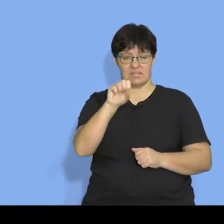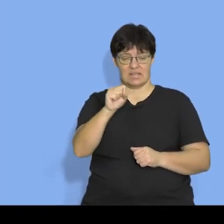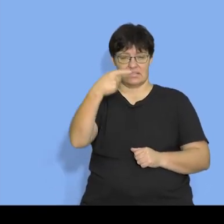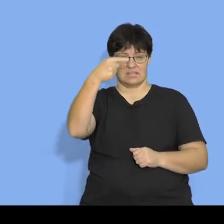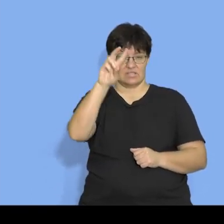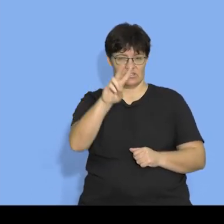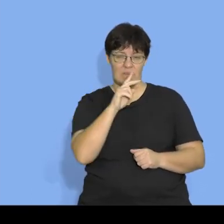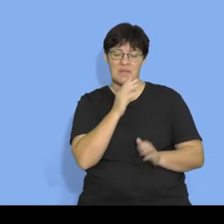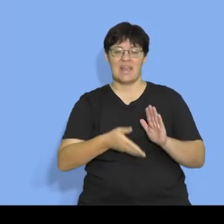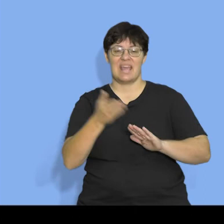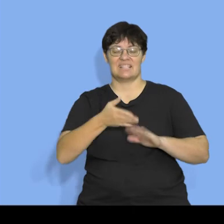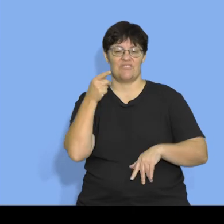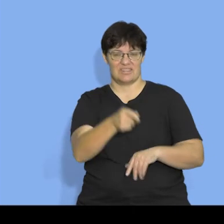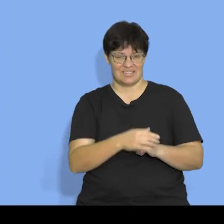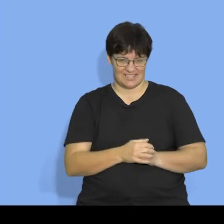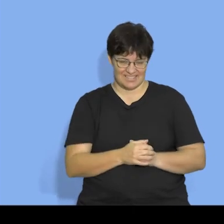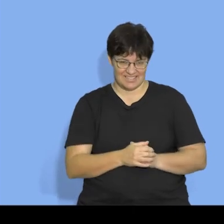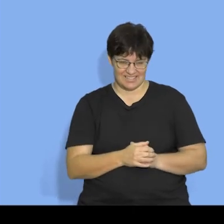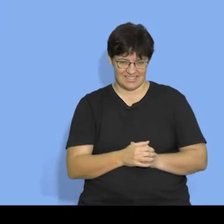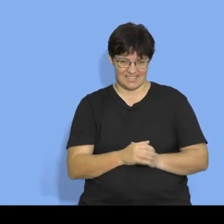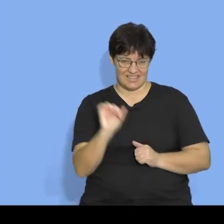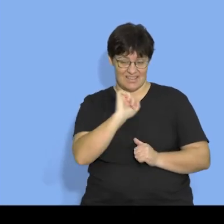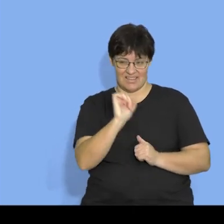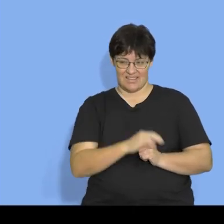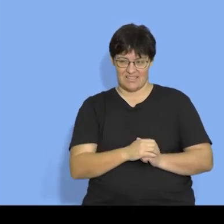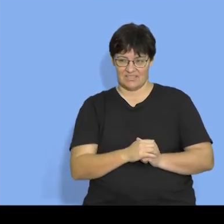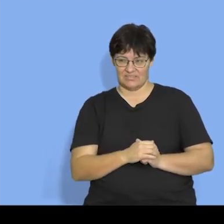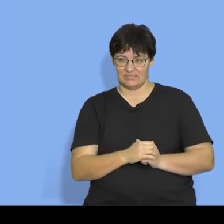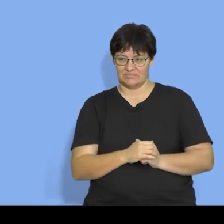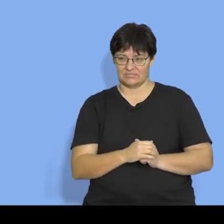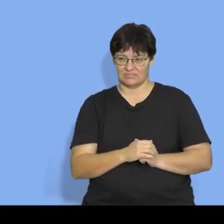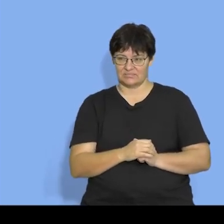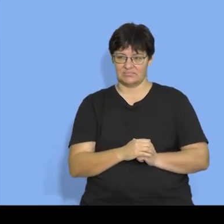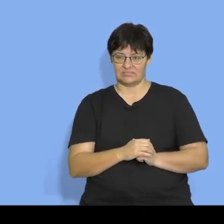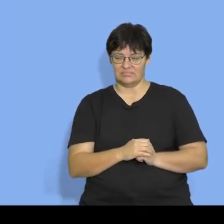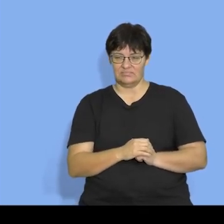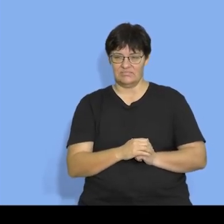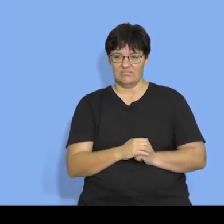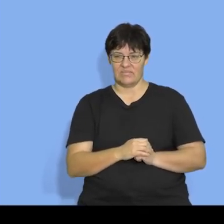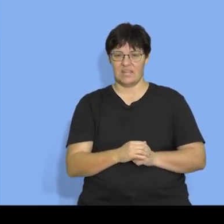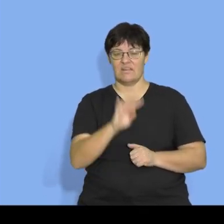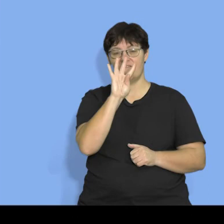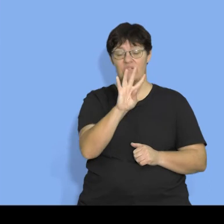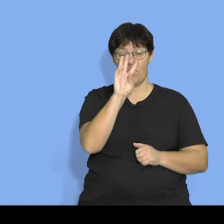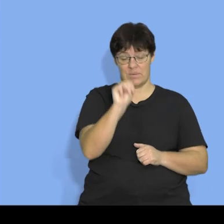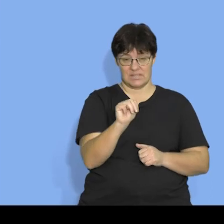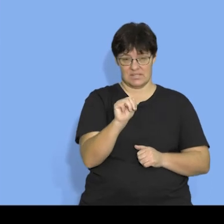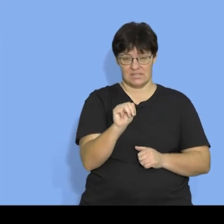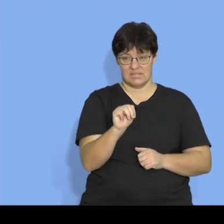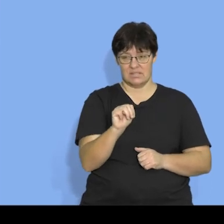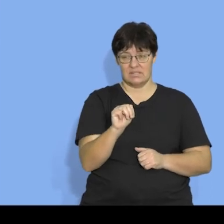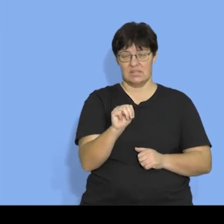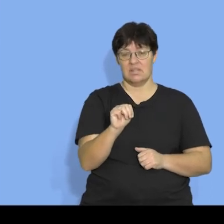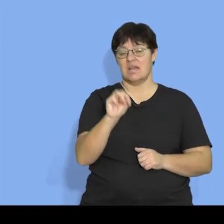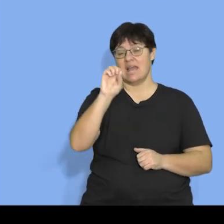That's the acceleration of my car. It's accelerating at 4 meters per